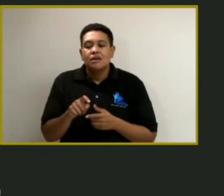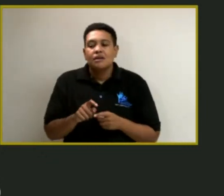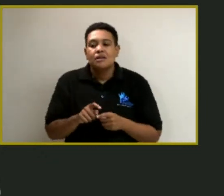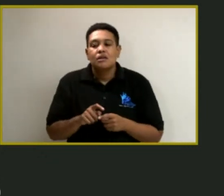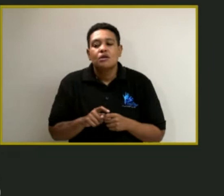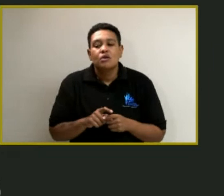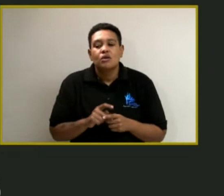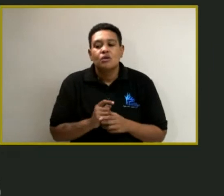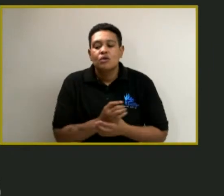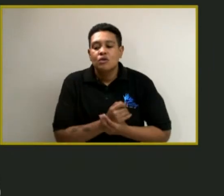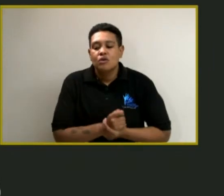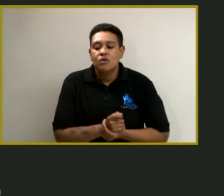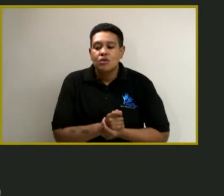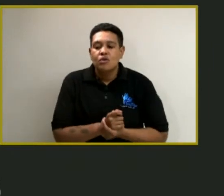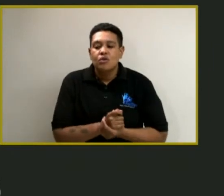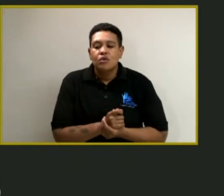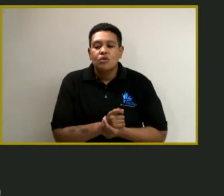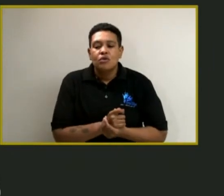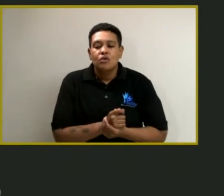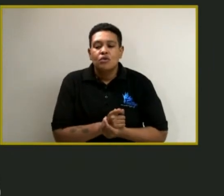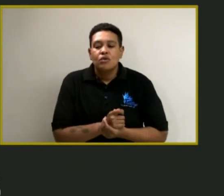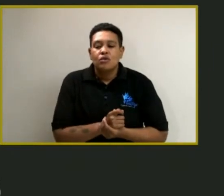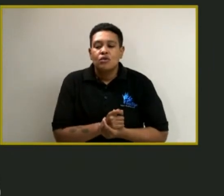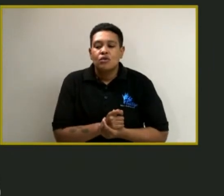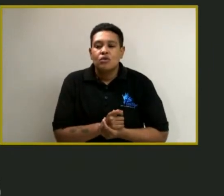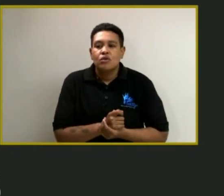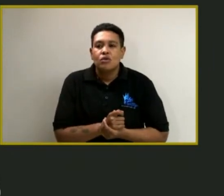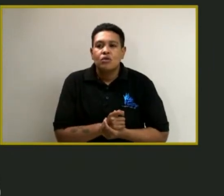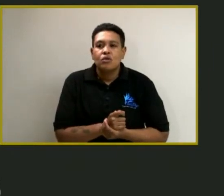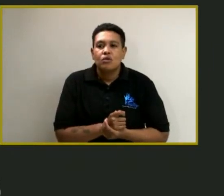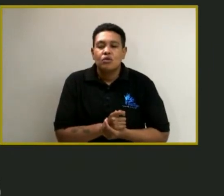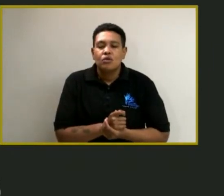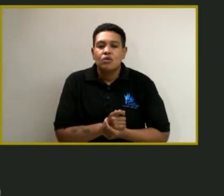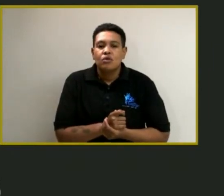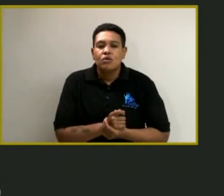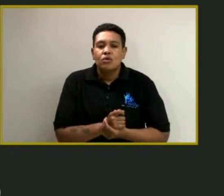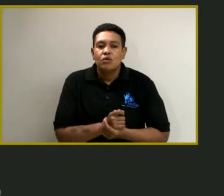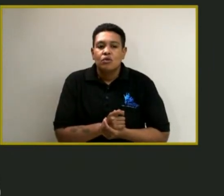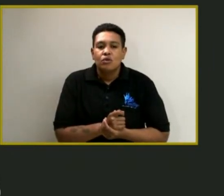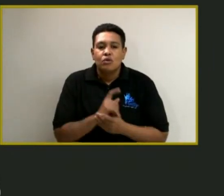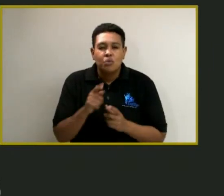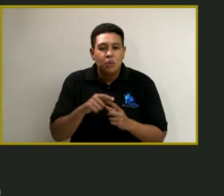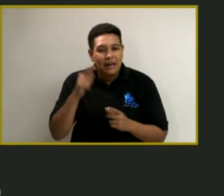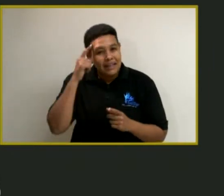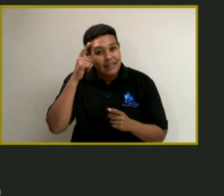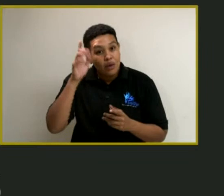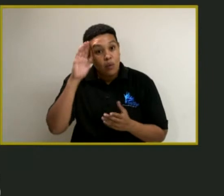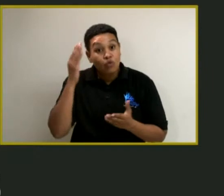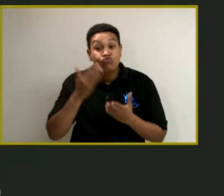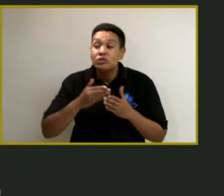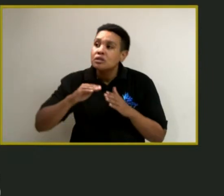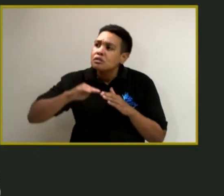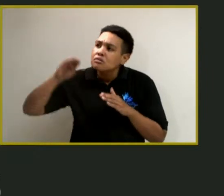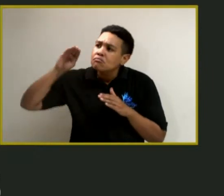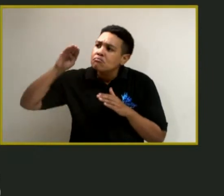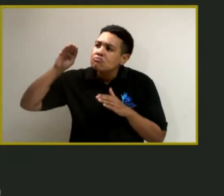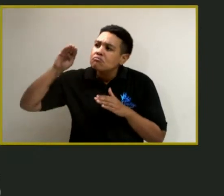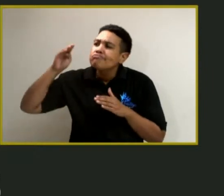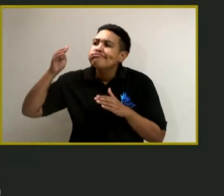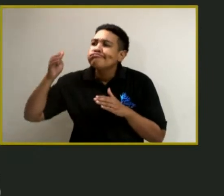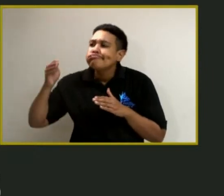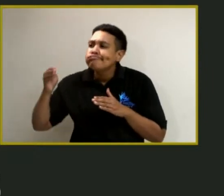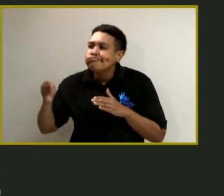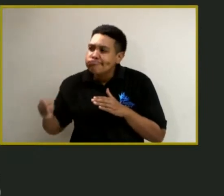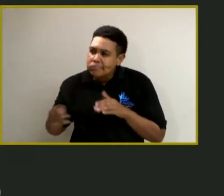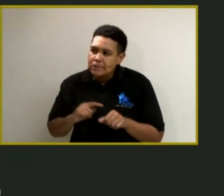when do you think we're likely to reach the peak of this current wave? And will the fact that there are so